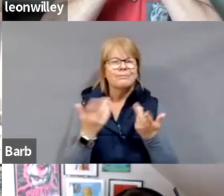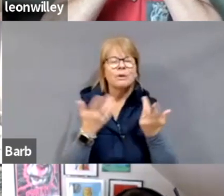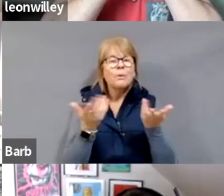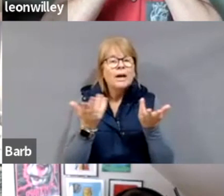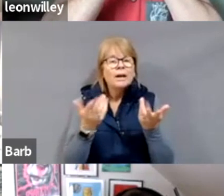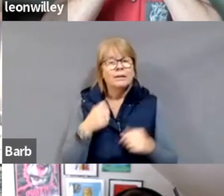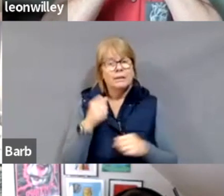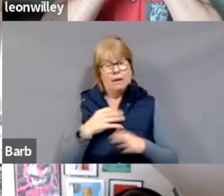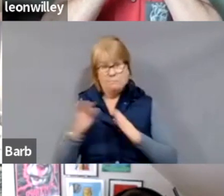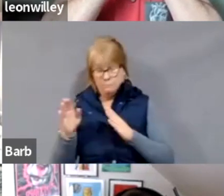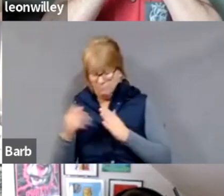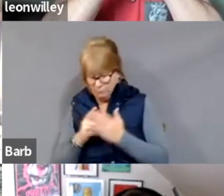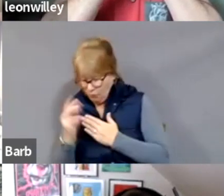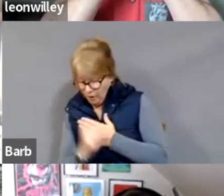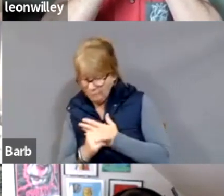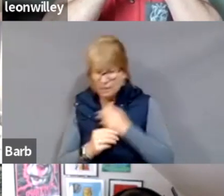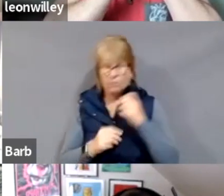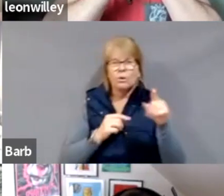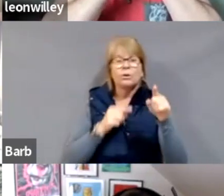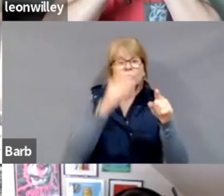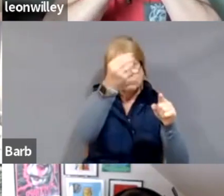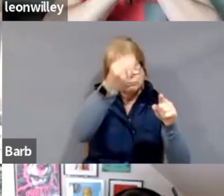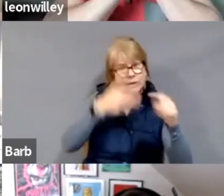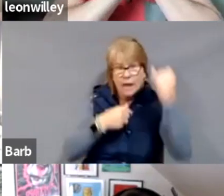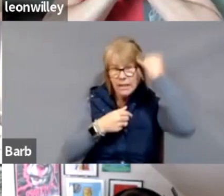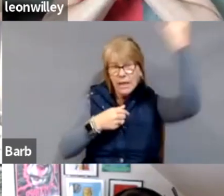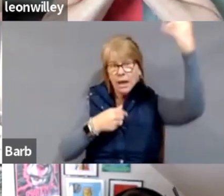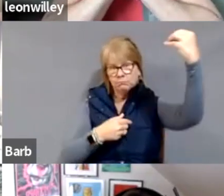on programming, or an idea that you put in my mind or whatever,